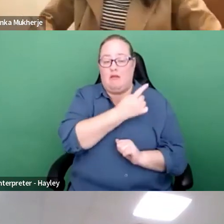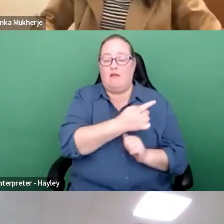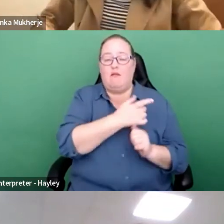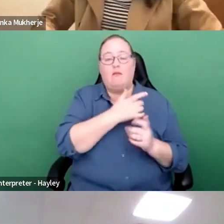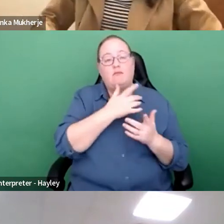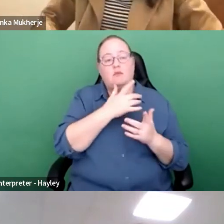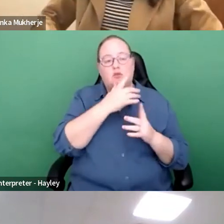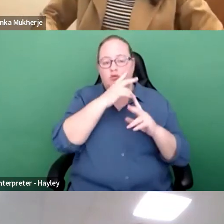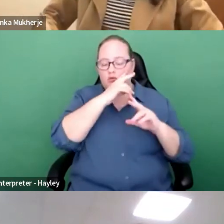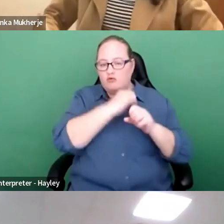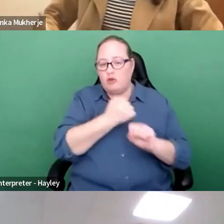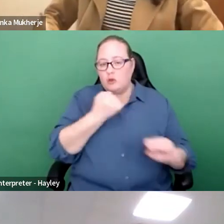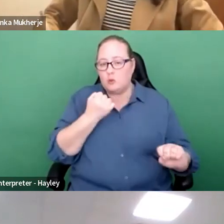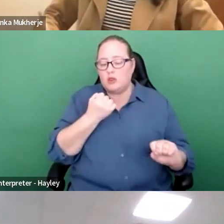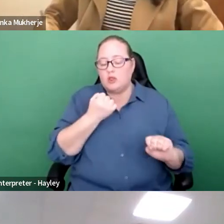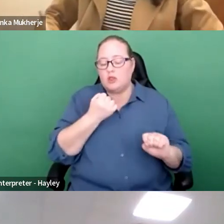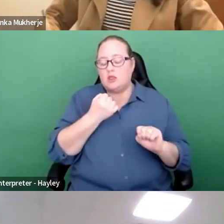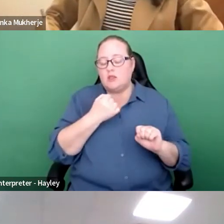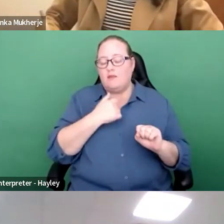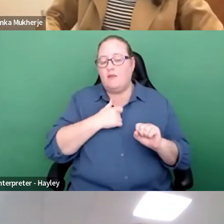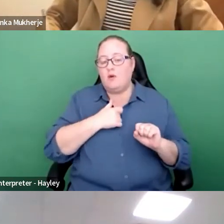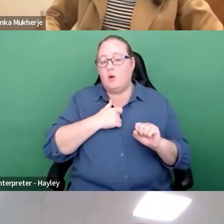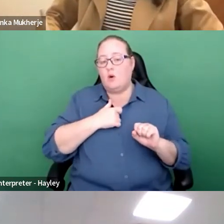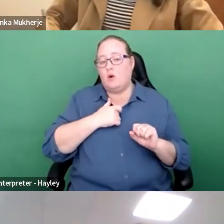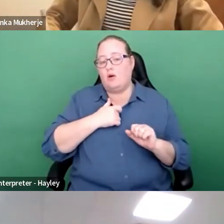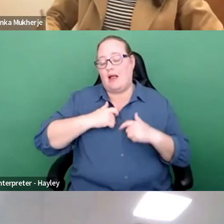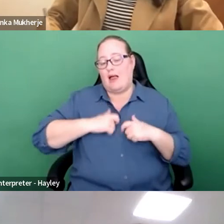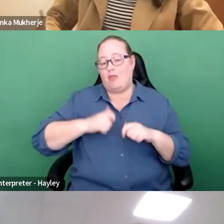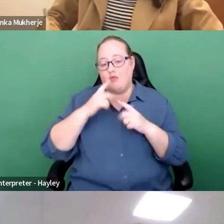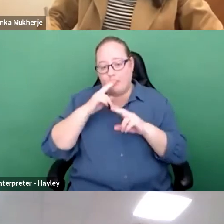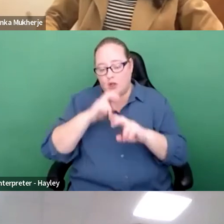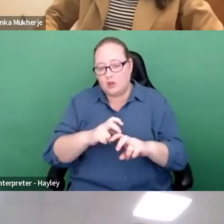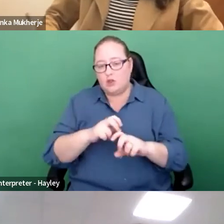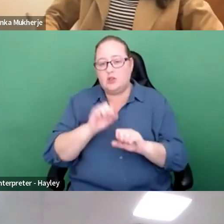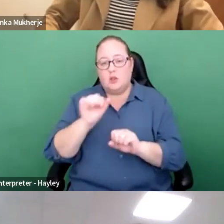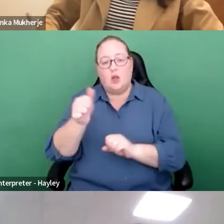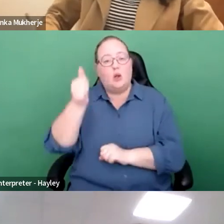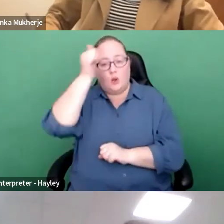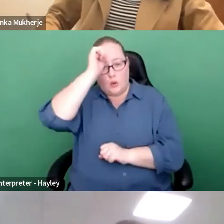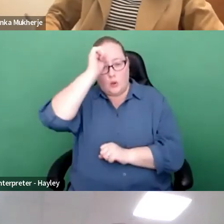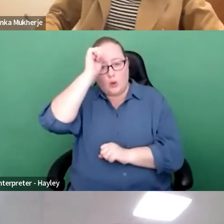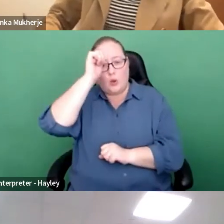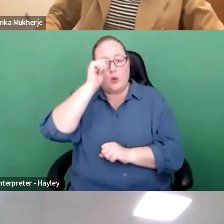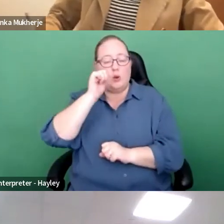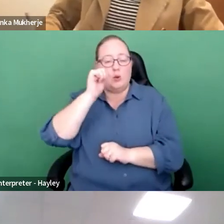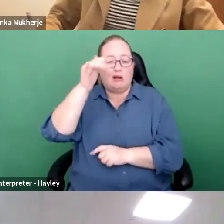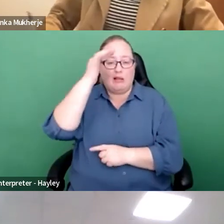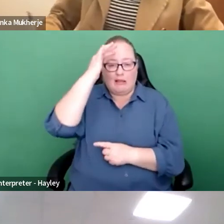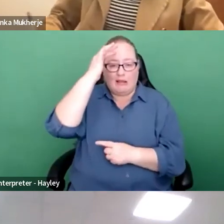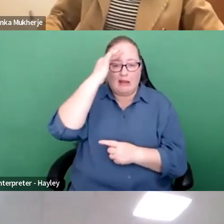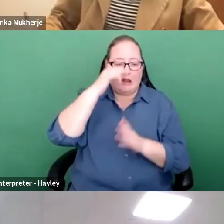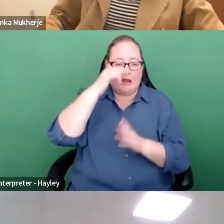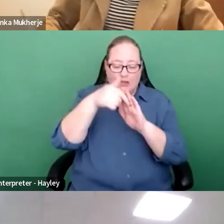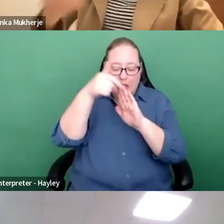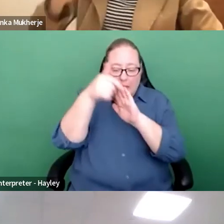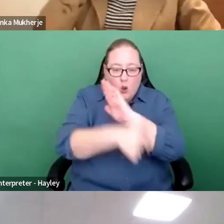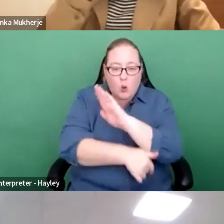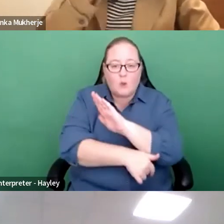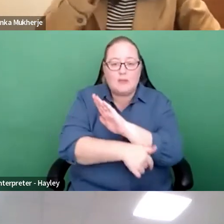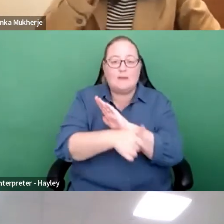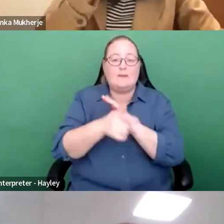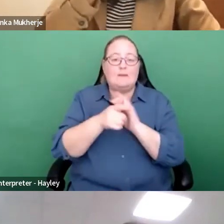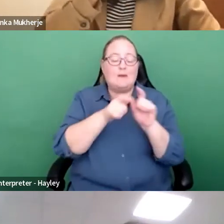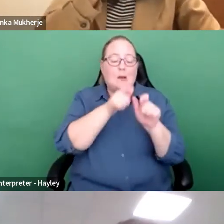idea of what ethnography is, at least in the sense of the kind of Malinovskian, you know, deep immersive